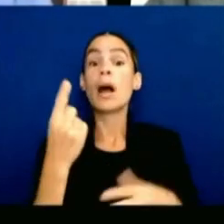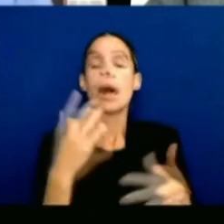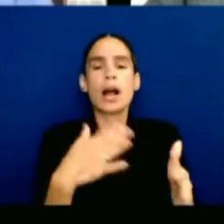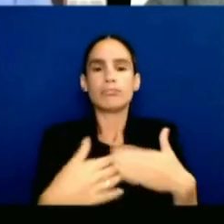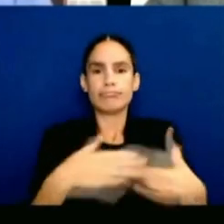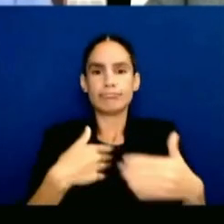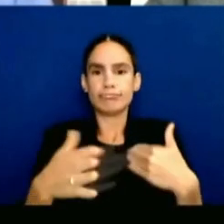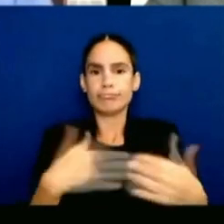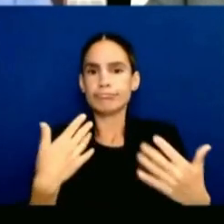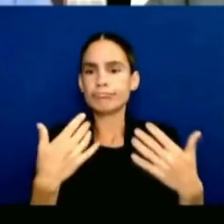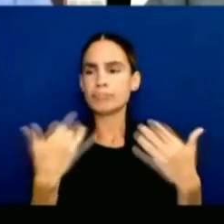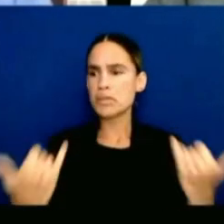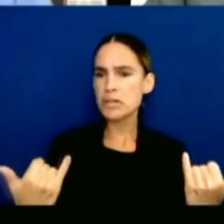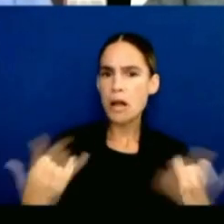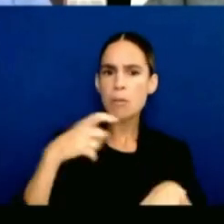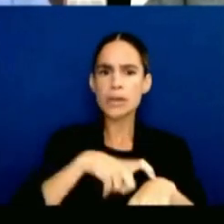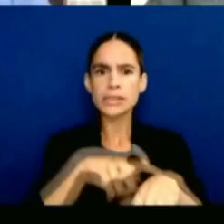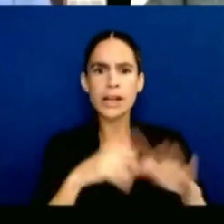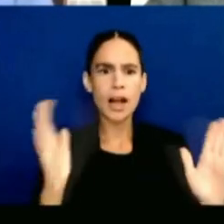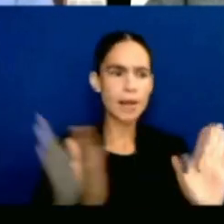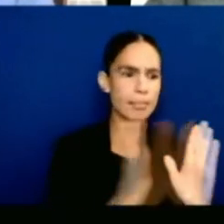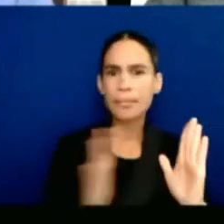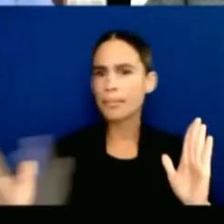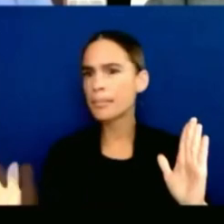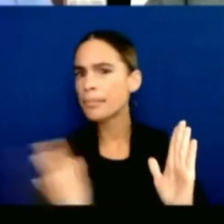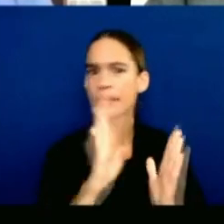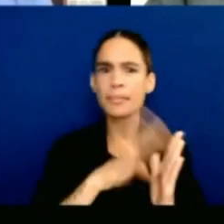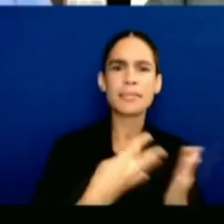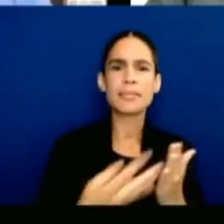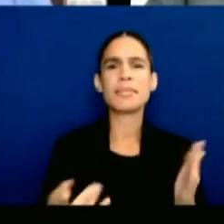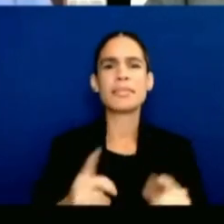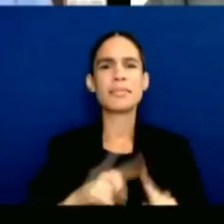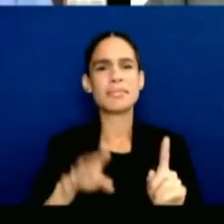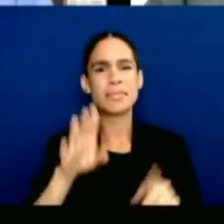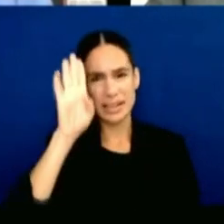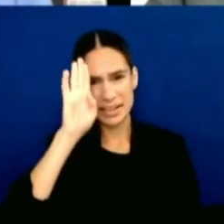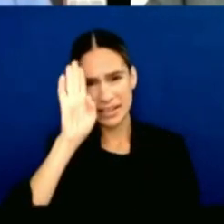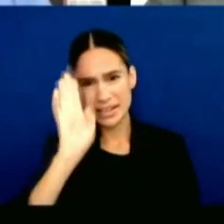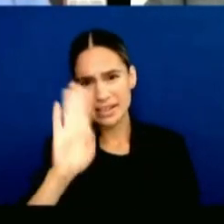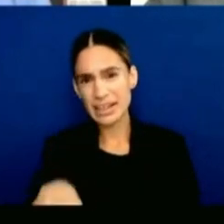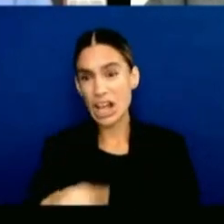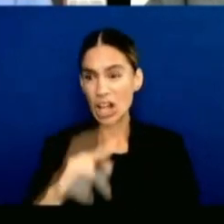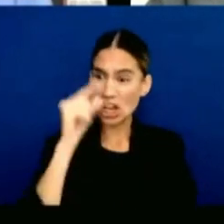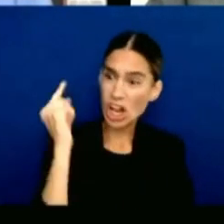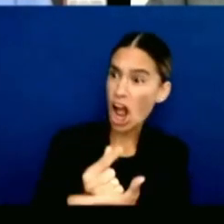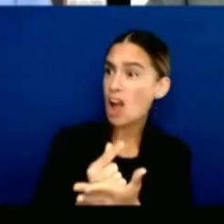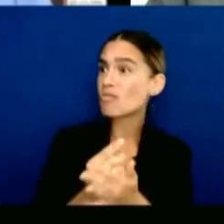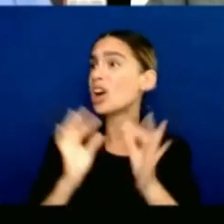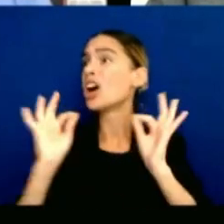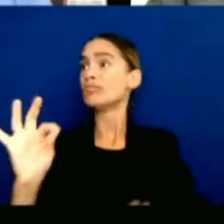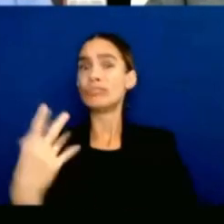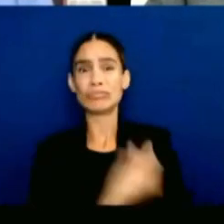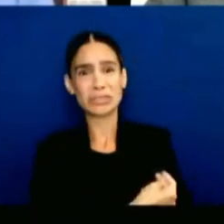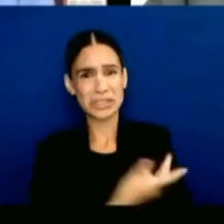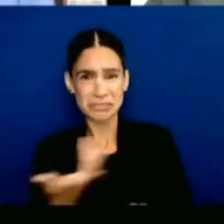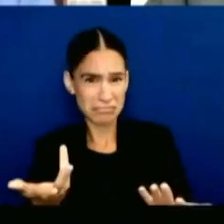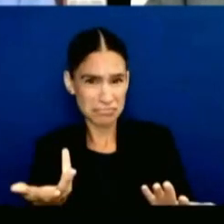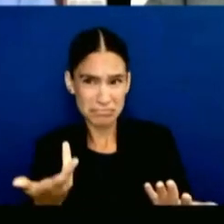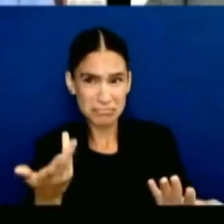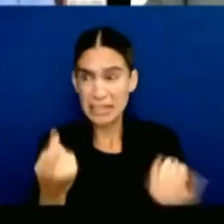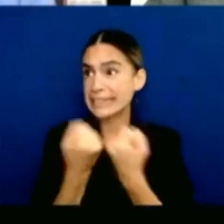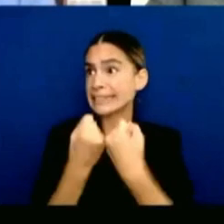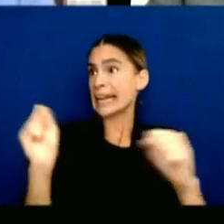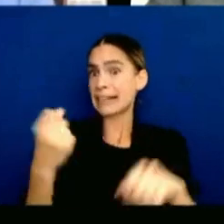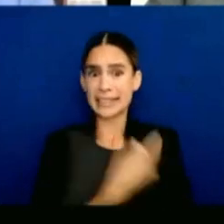there's never a guarantee that your candidate will be both safe and effective. So there's always the big question mark.